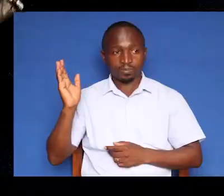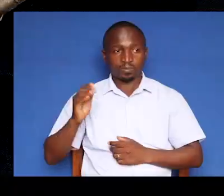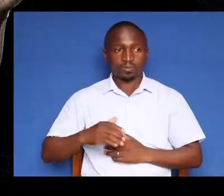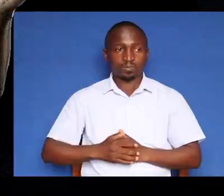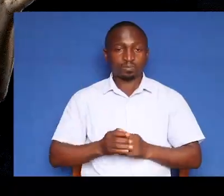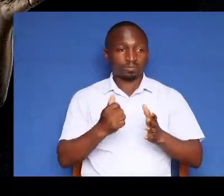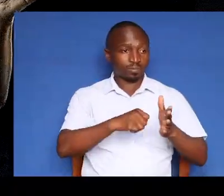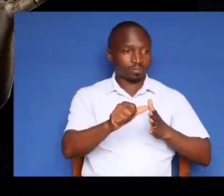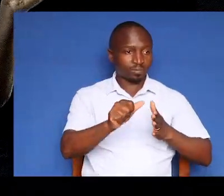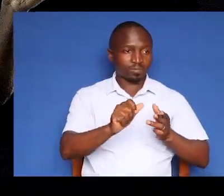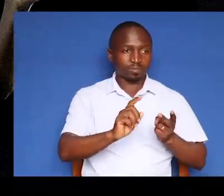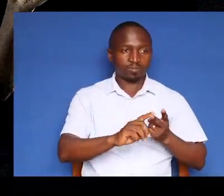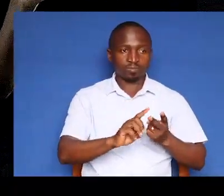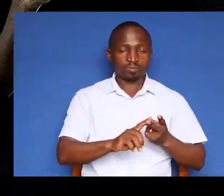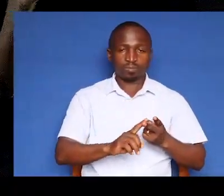paid